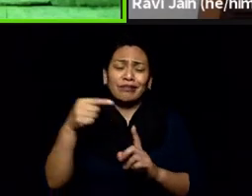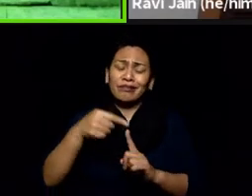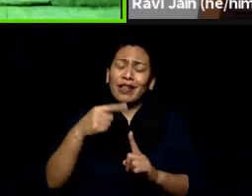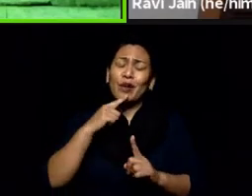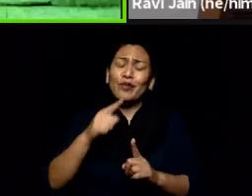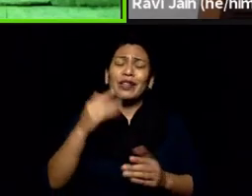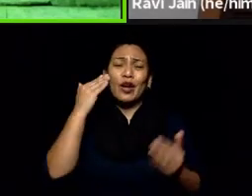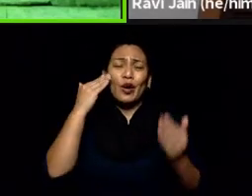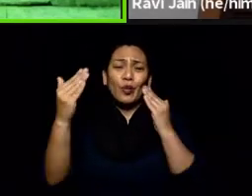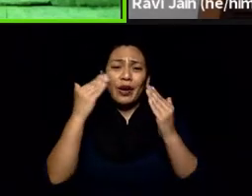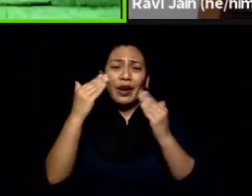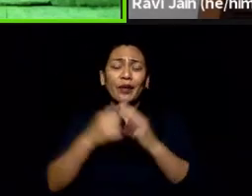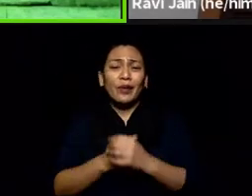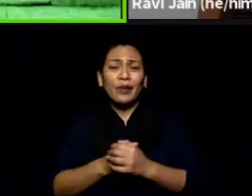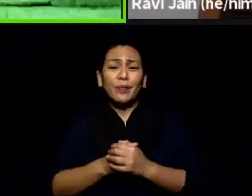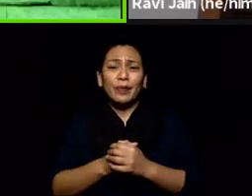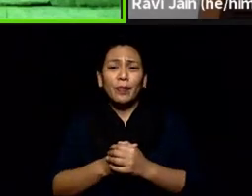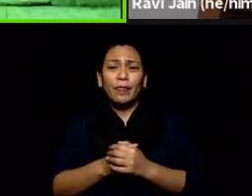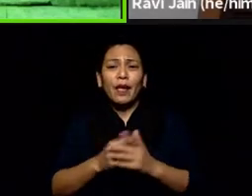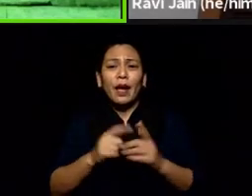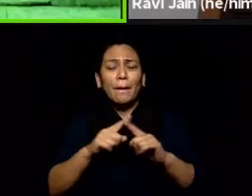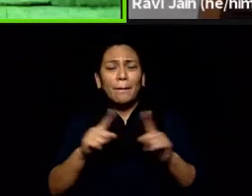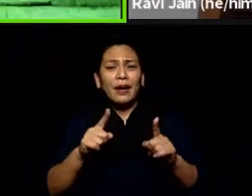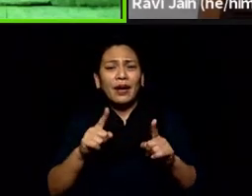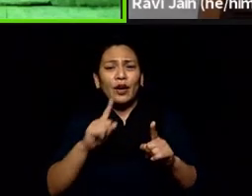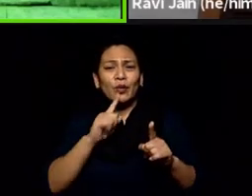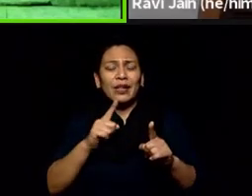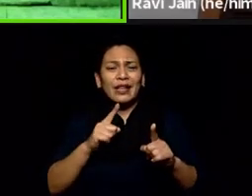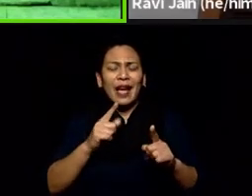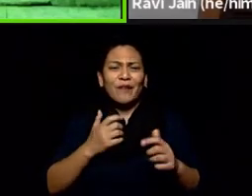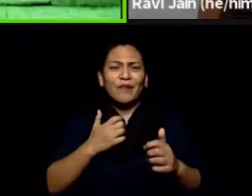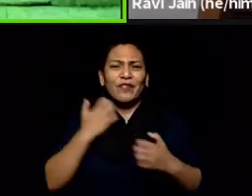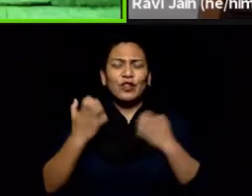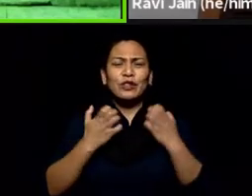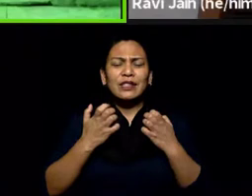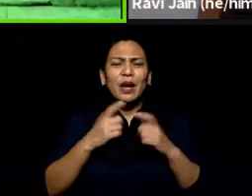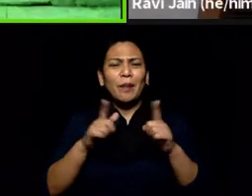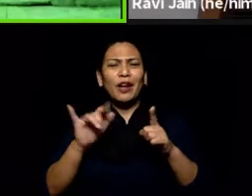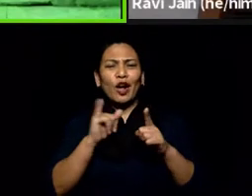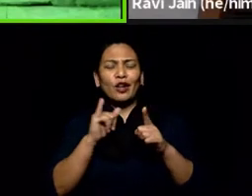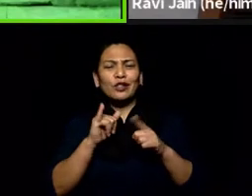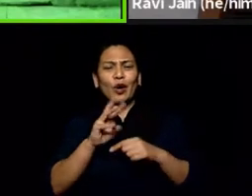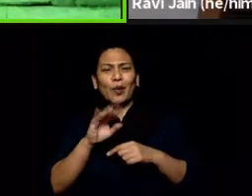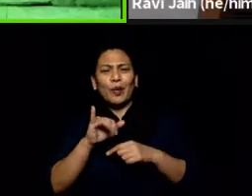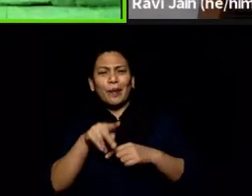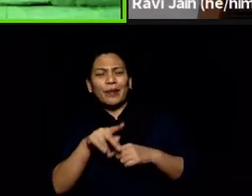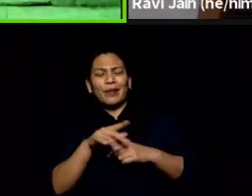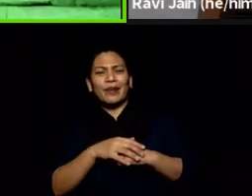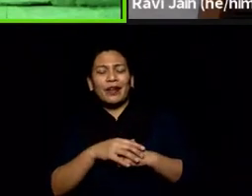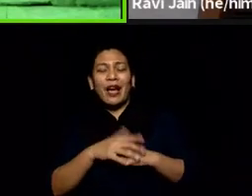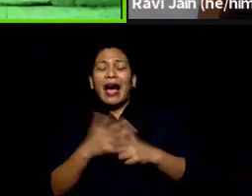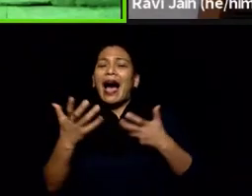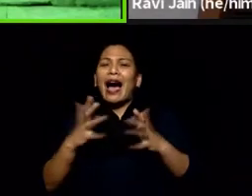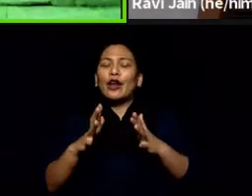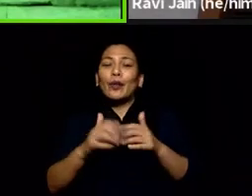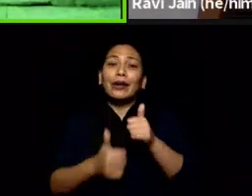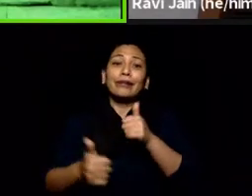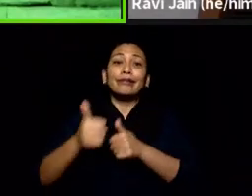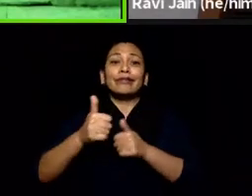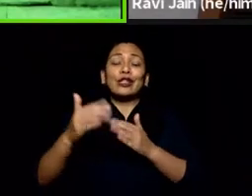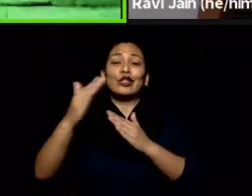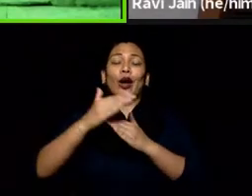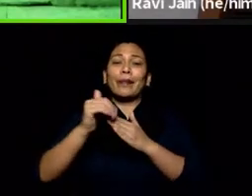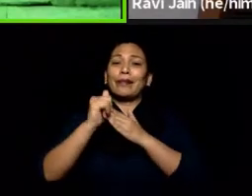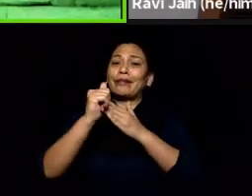that I'm fierce and I'm a wimp. I prefer not to be the head of a company, you know,